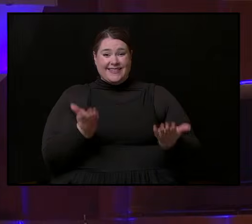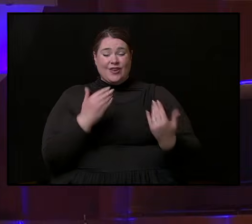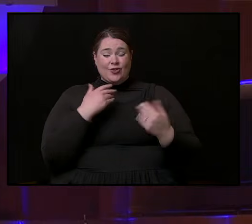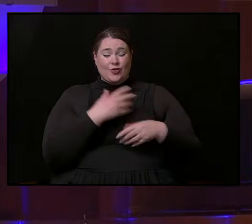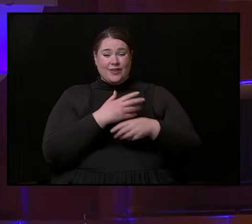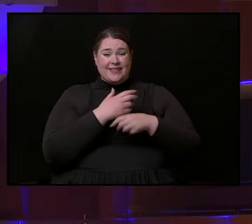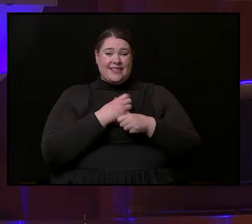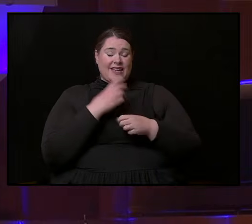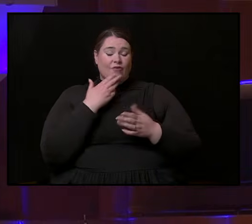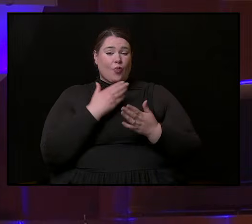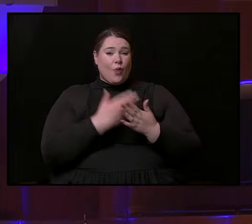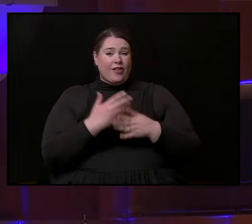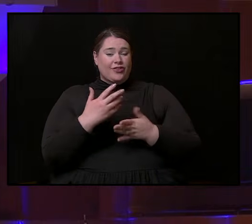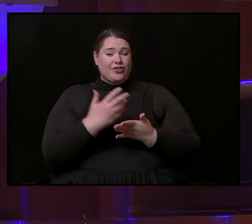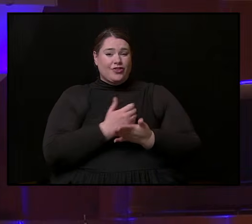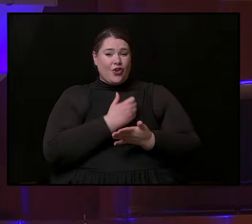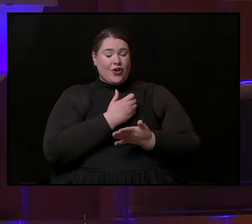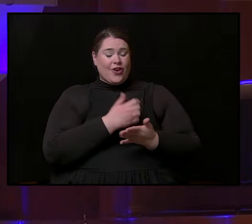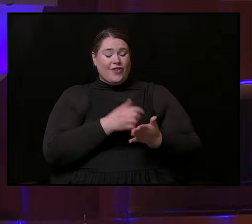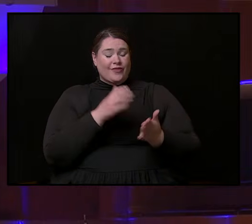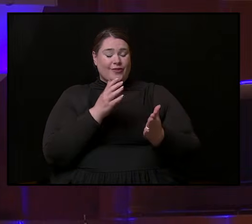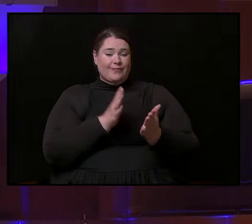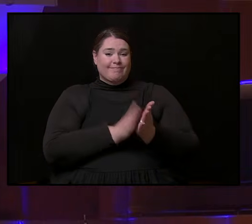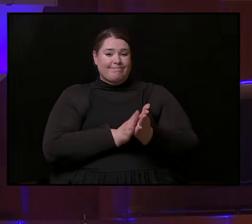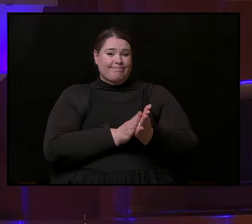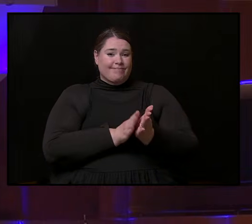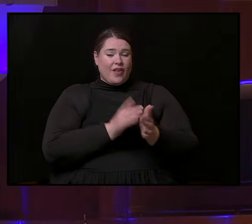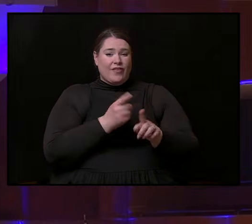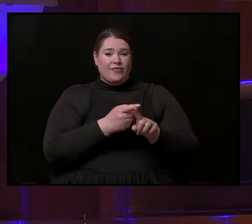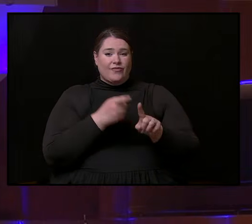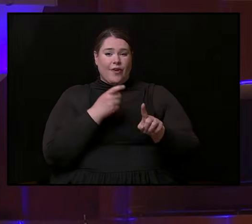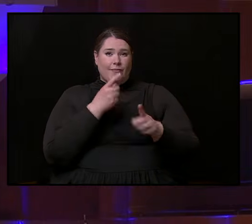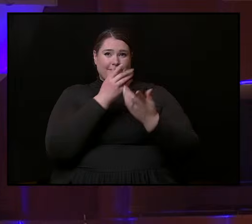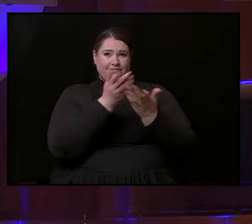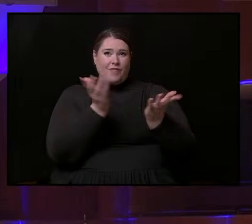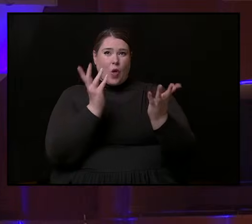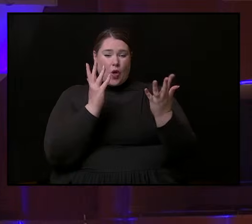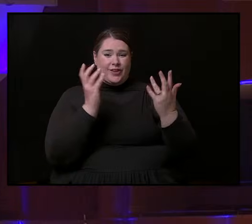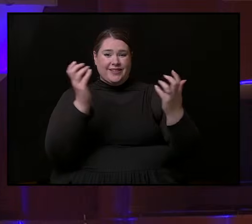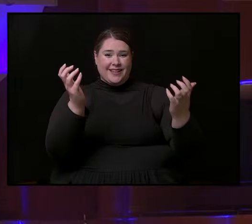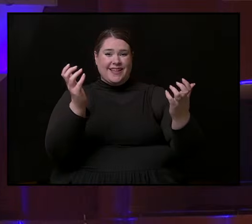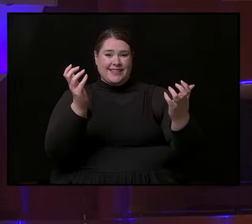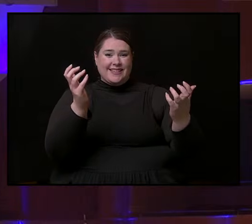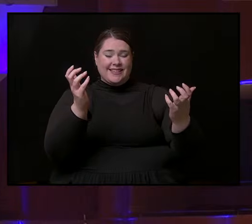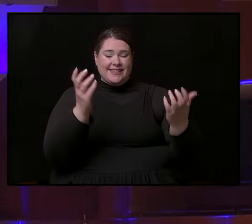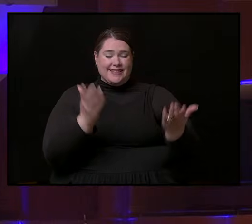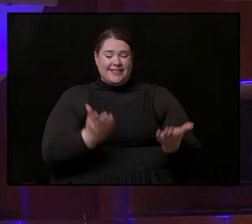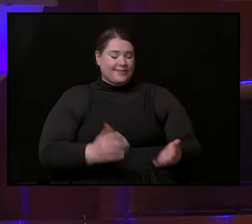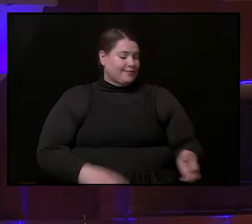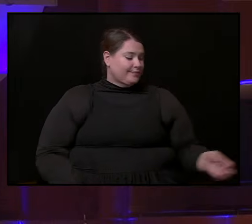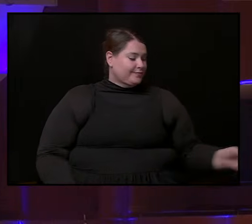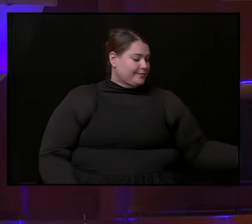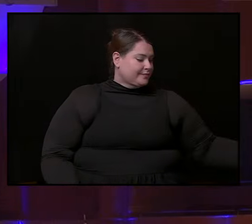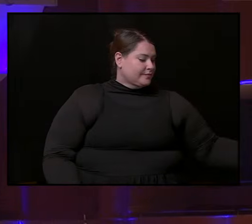well-deserved recognition from the graduating students, their family, and guests. Our faculty, please stand.